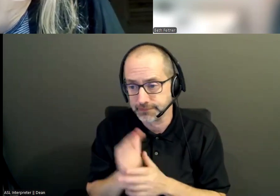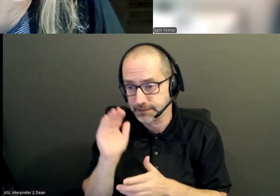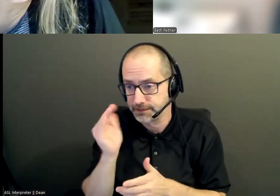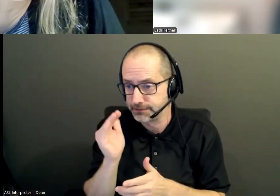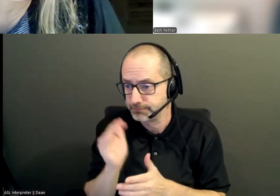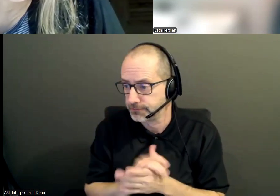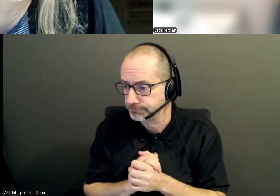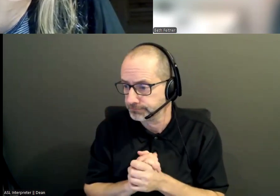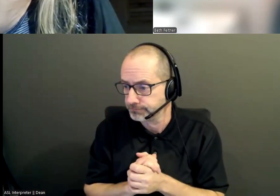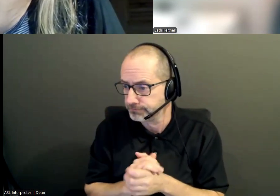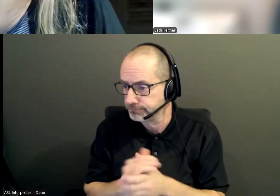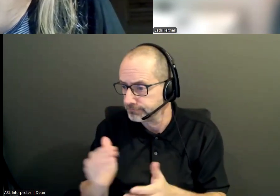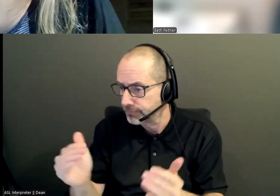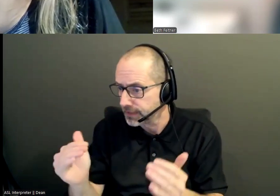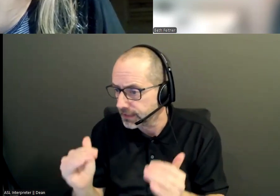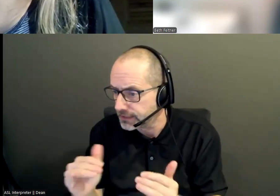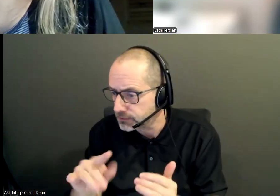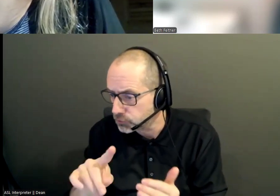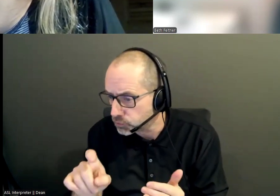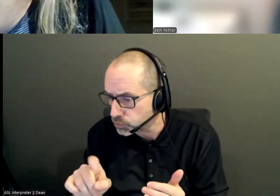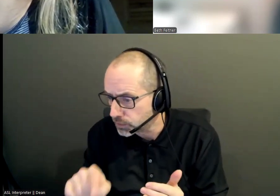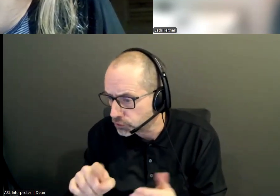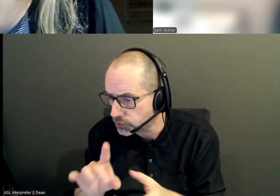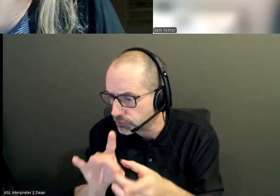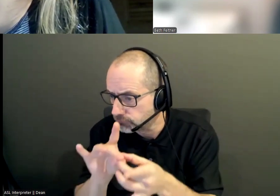there is a question here on